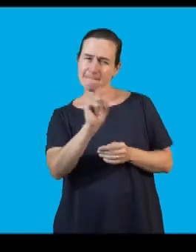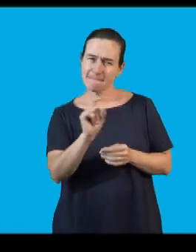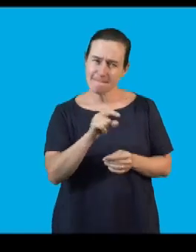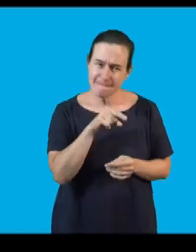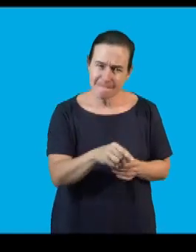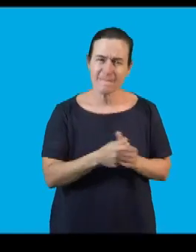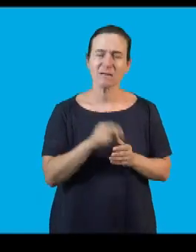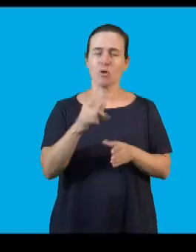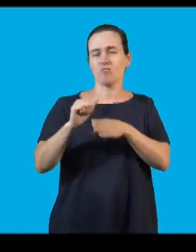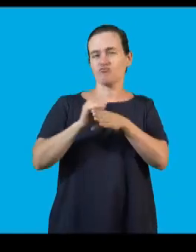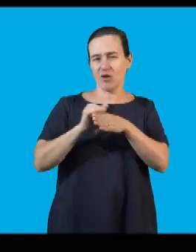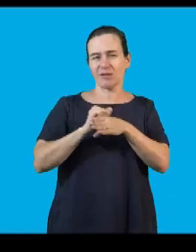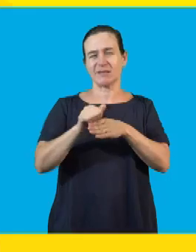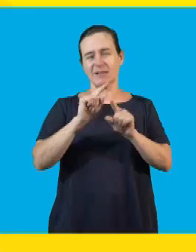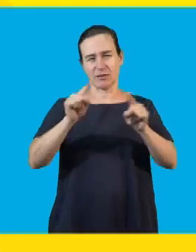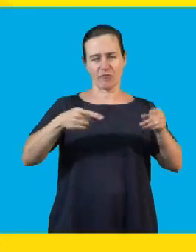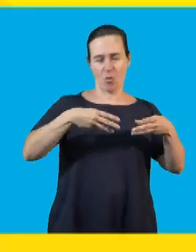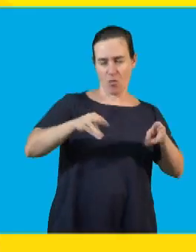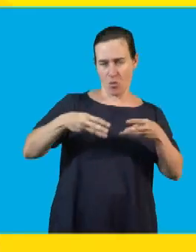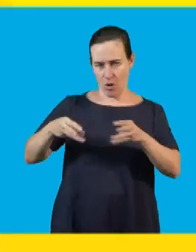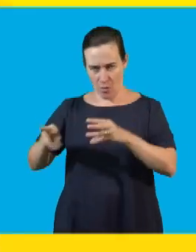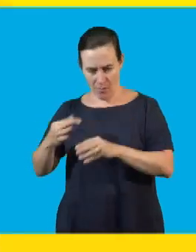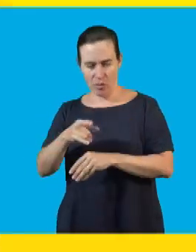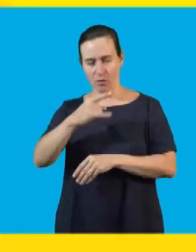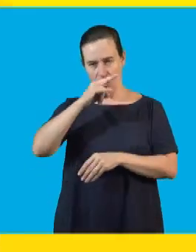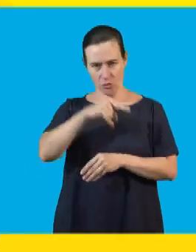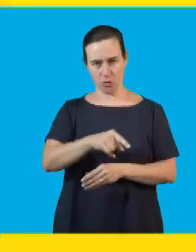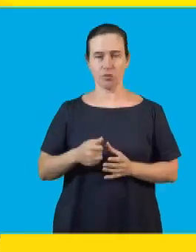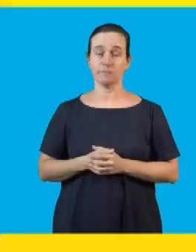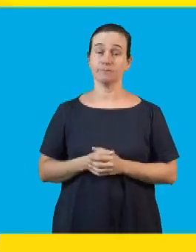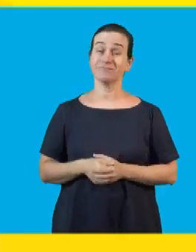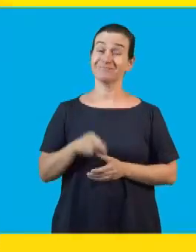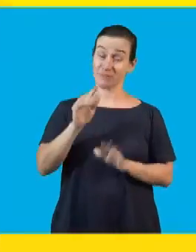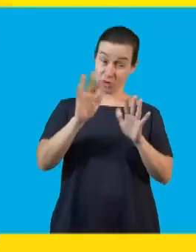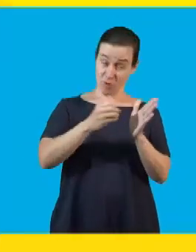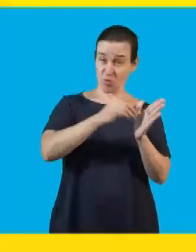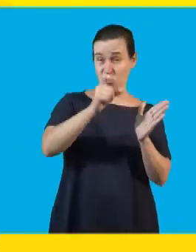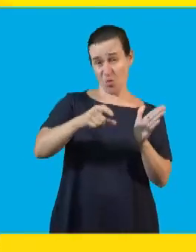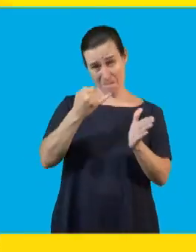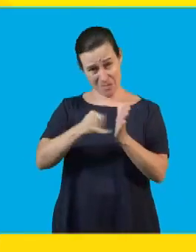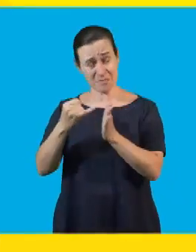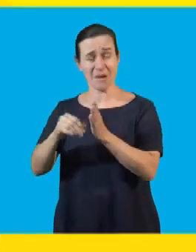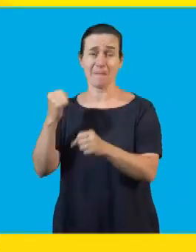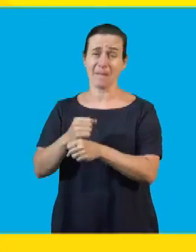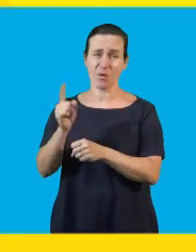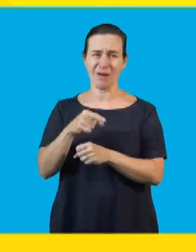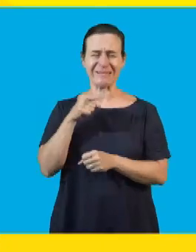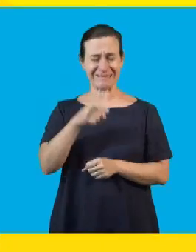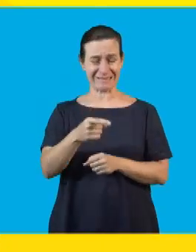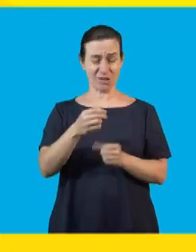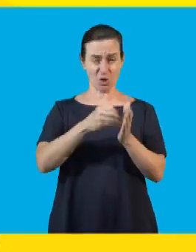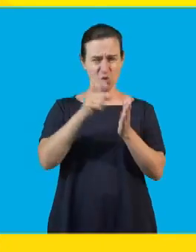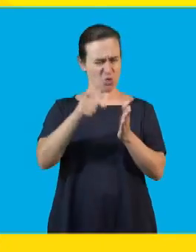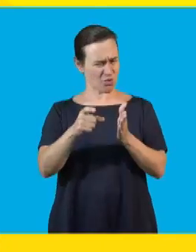as practicing cartoon techniques. Right, some critical errors. Learners find it difficult